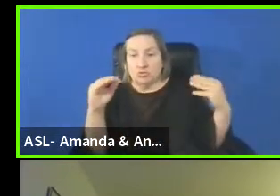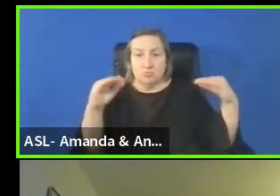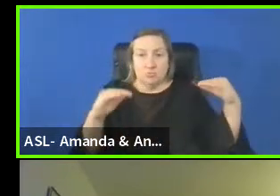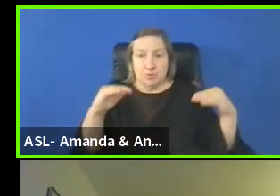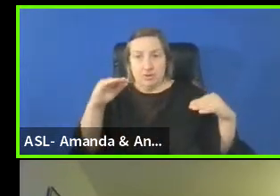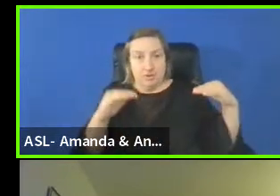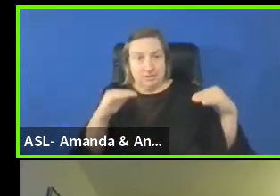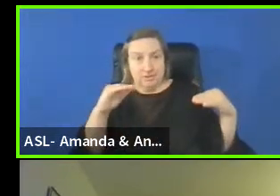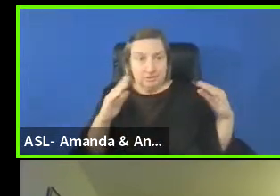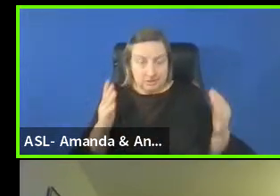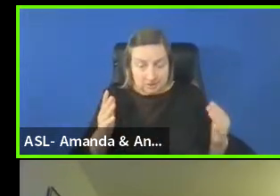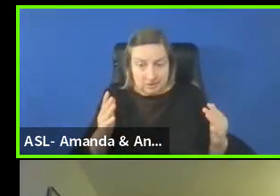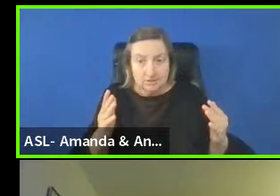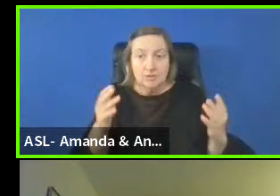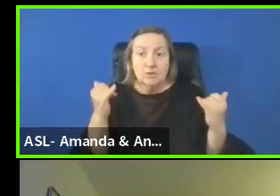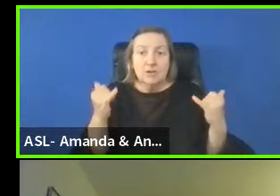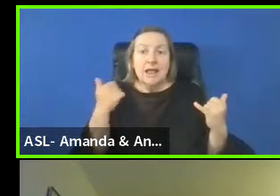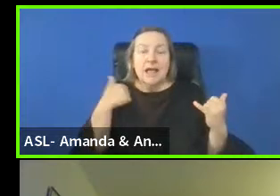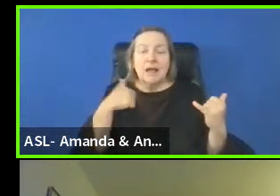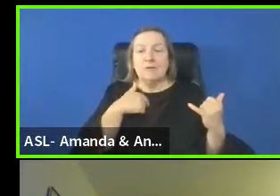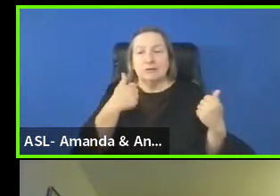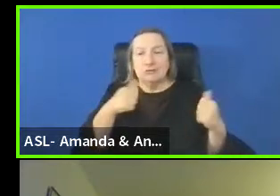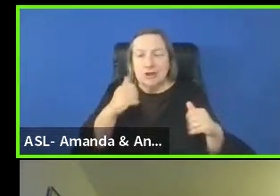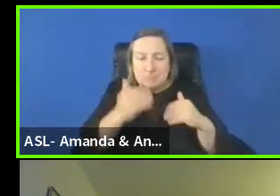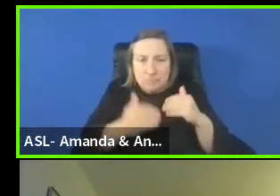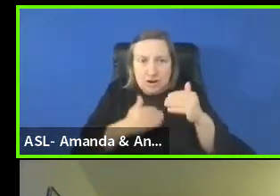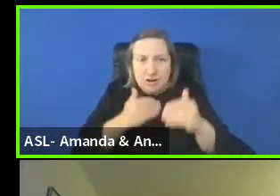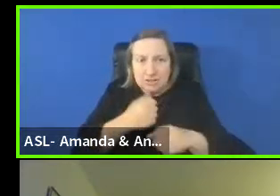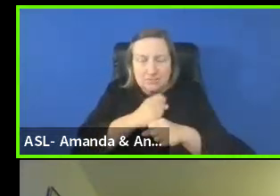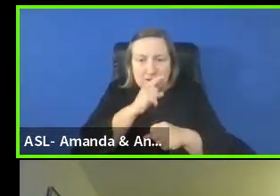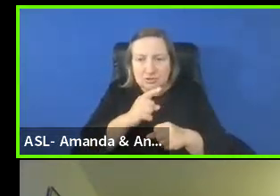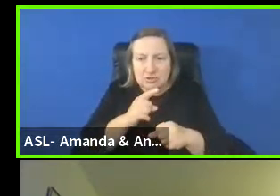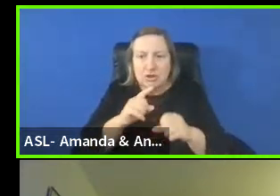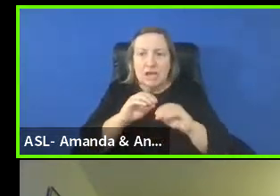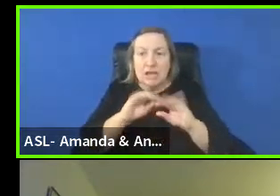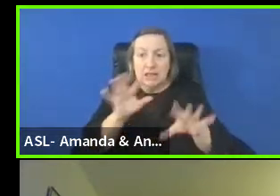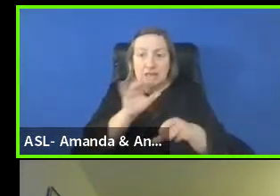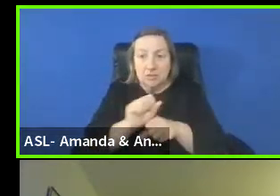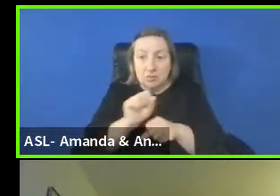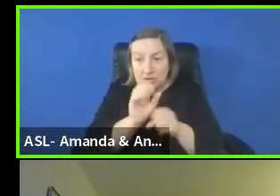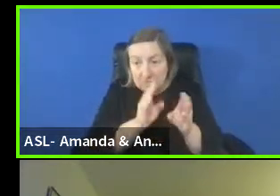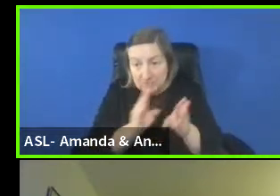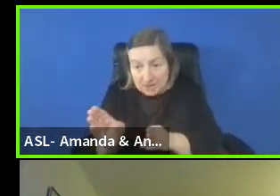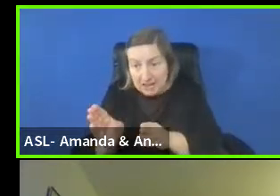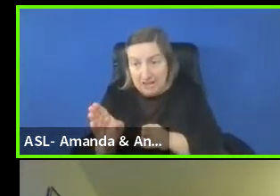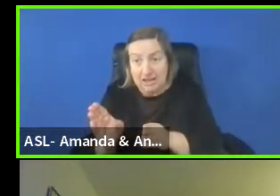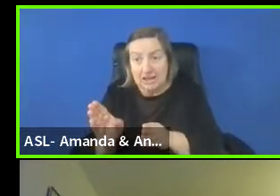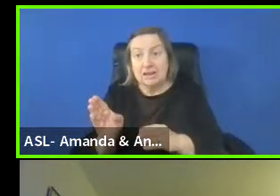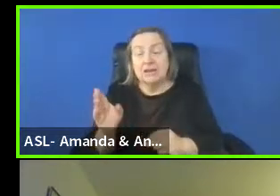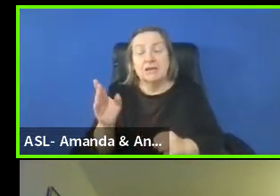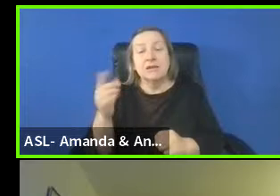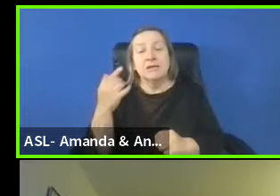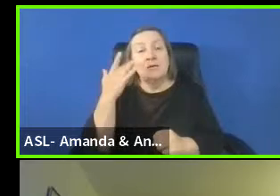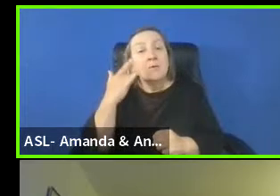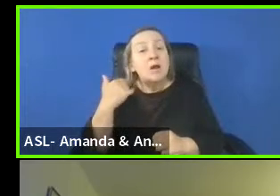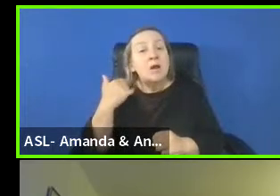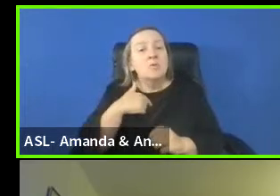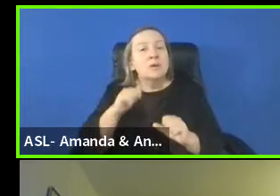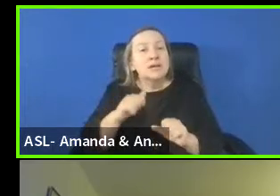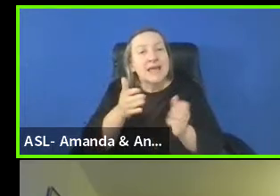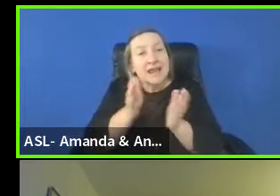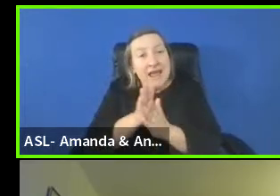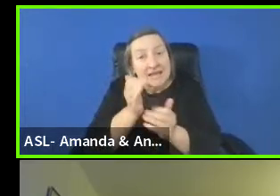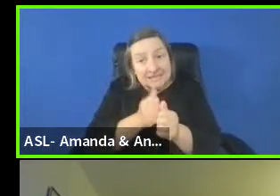are in the process of trying to make sure that we've got the clear work plan so that we do have the ability to ask each of